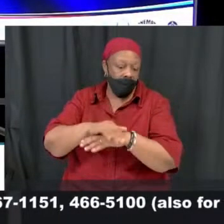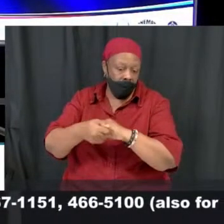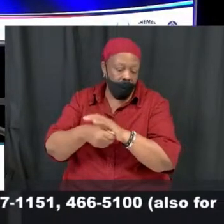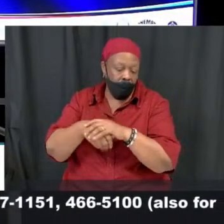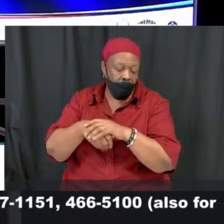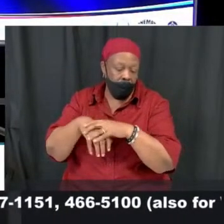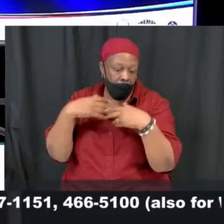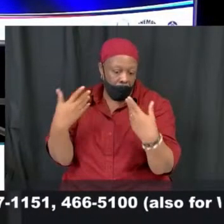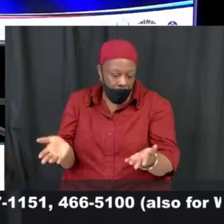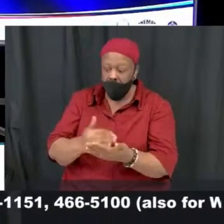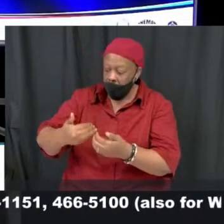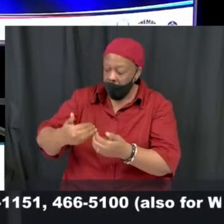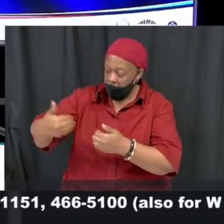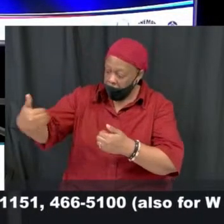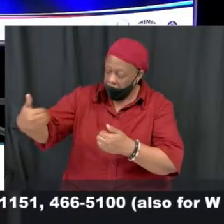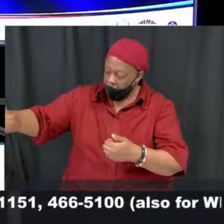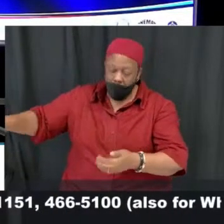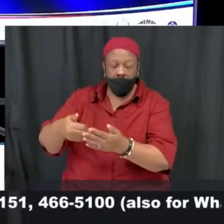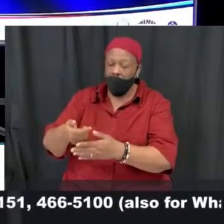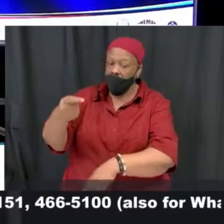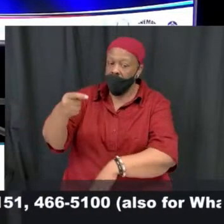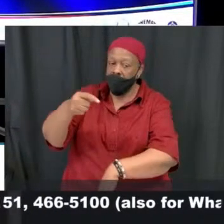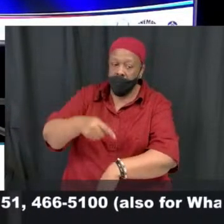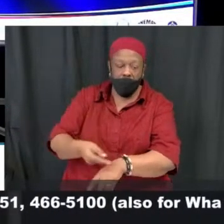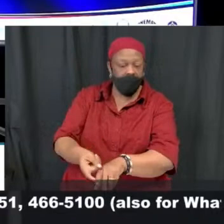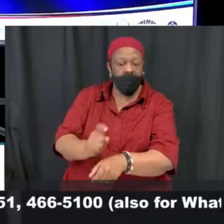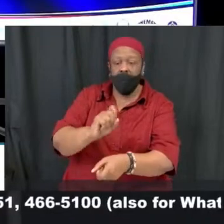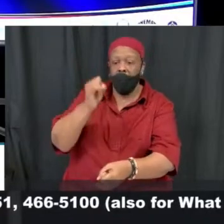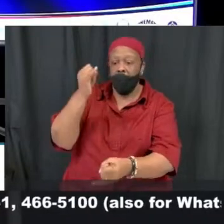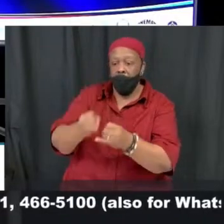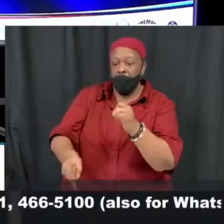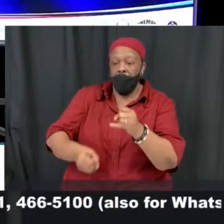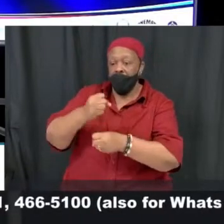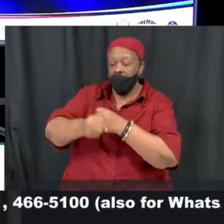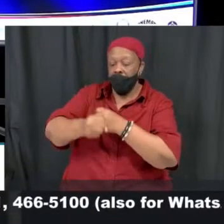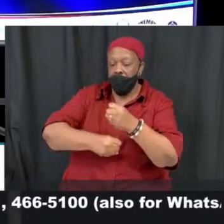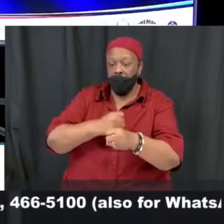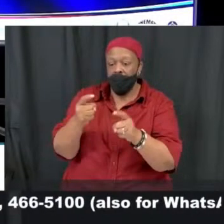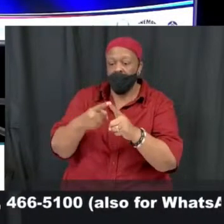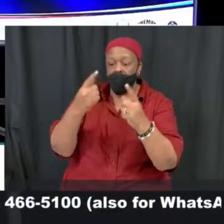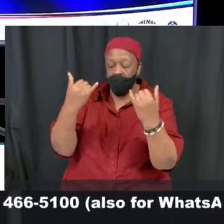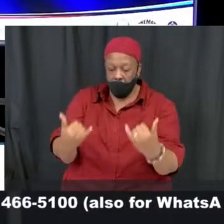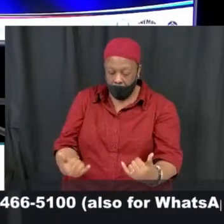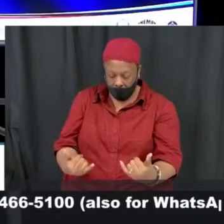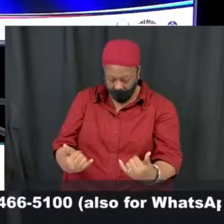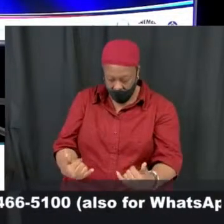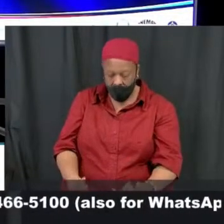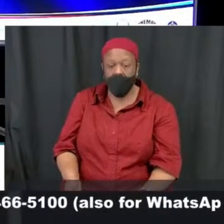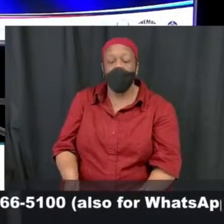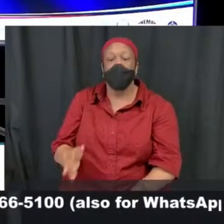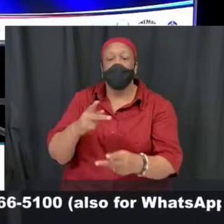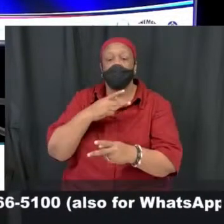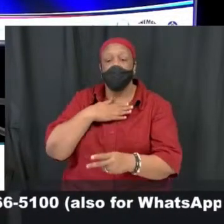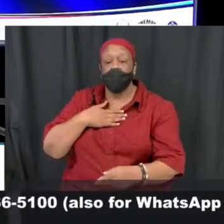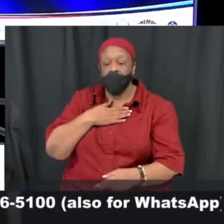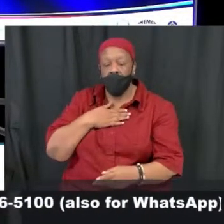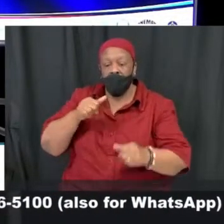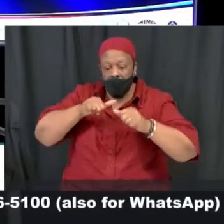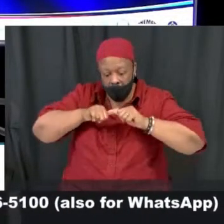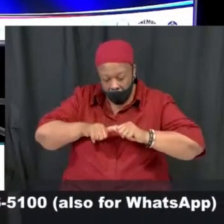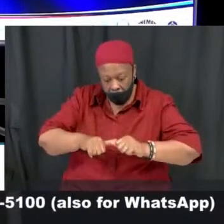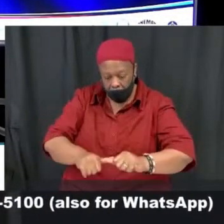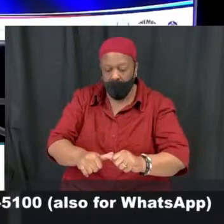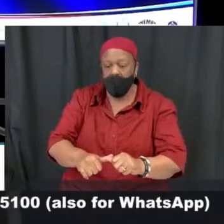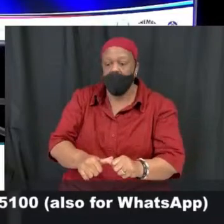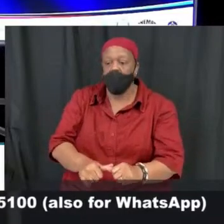was right themselves, all others be vaccinated. There is still an opportunity for heroes to be unveiled,